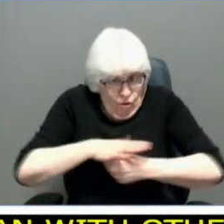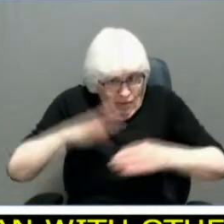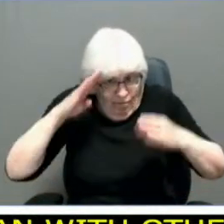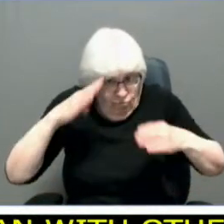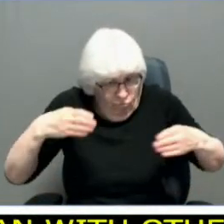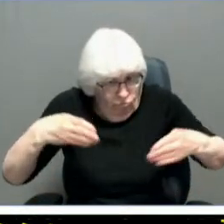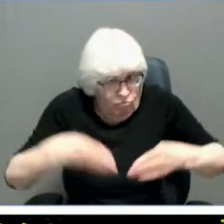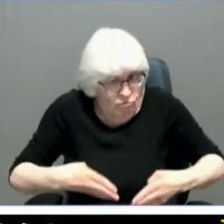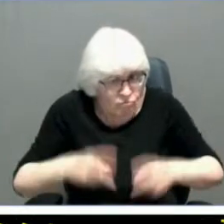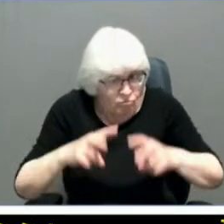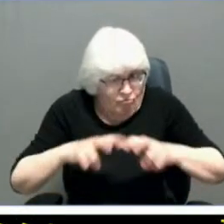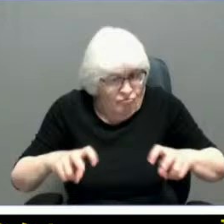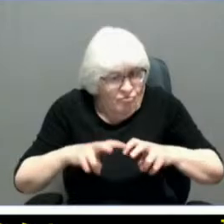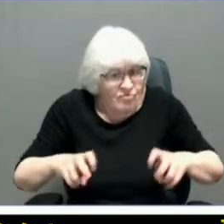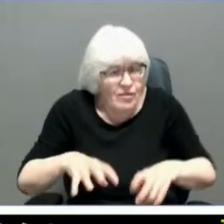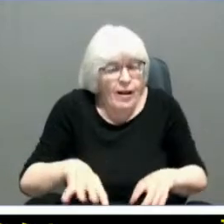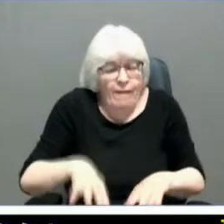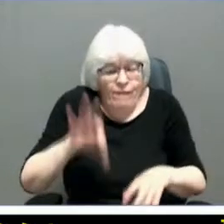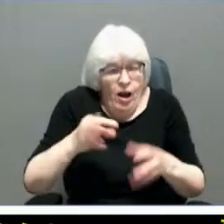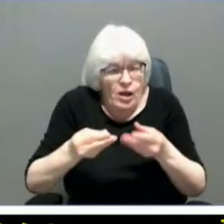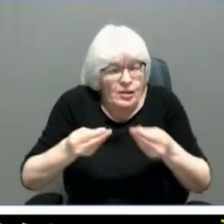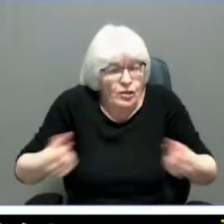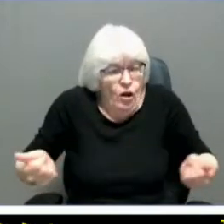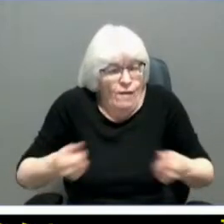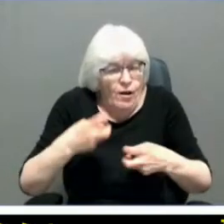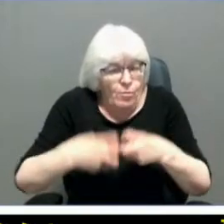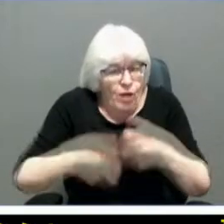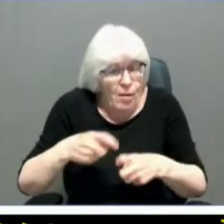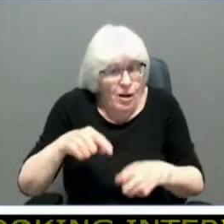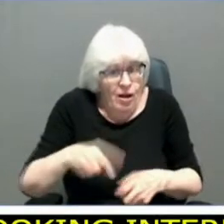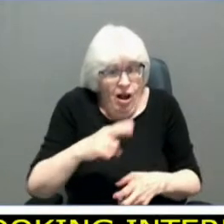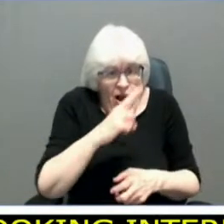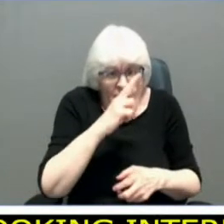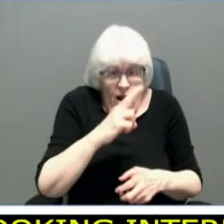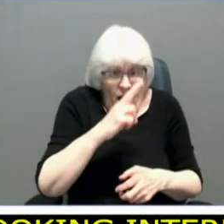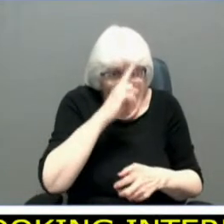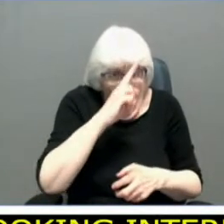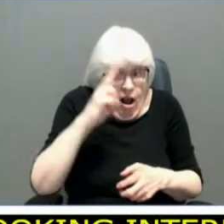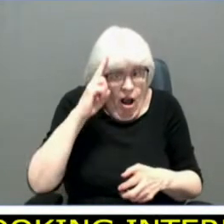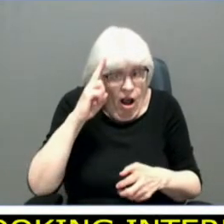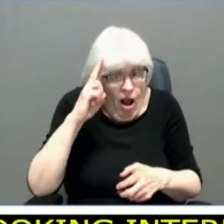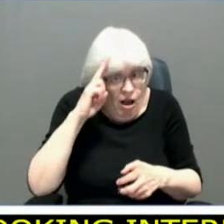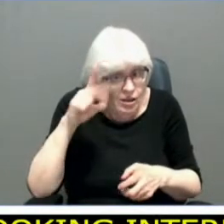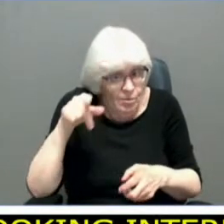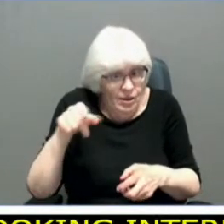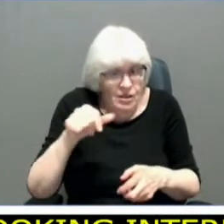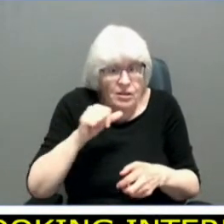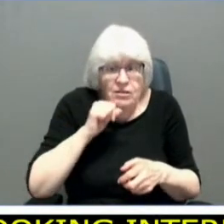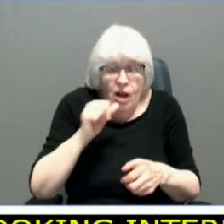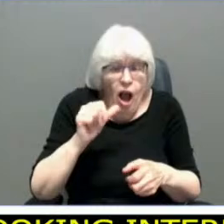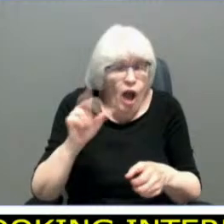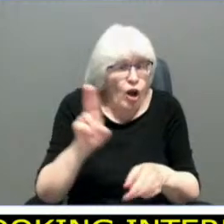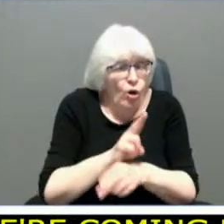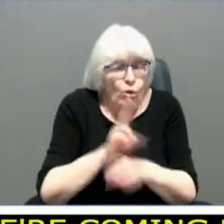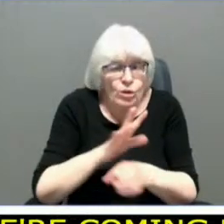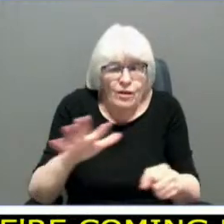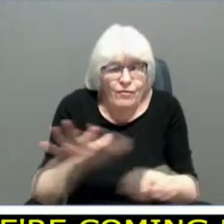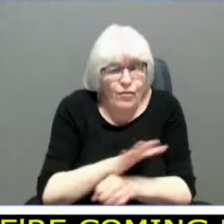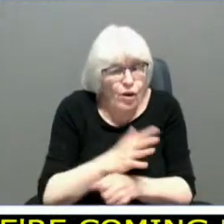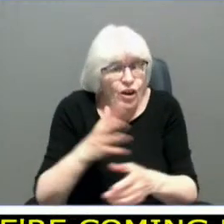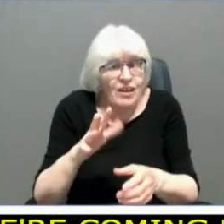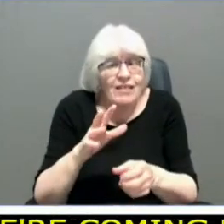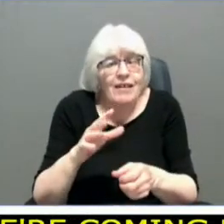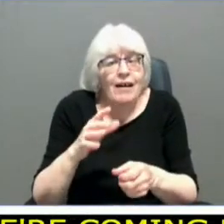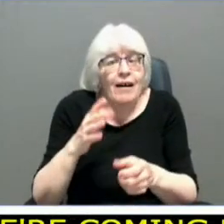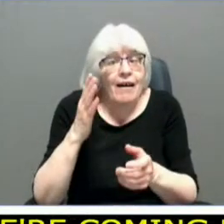example, hospitals that perhaps aren't using their OR capacity to their fullest to do things like hip and knee replacements could be